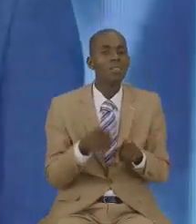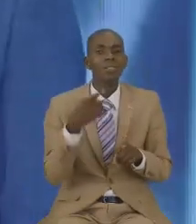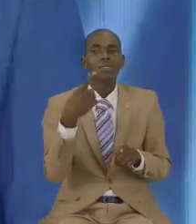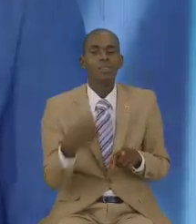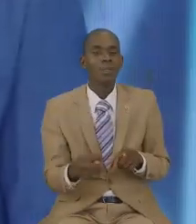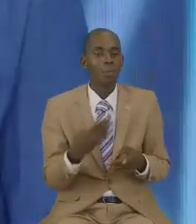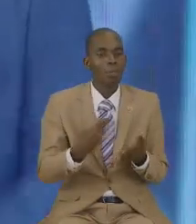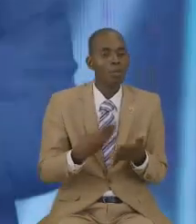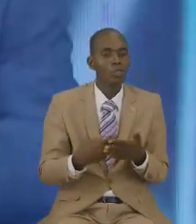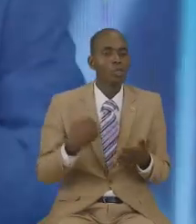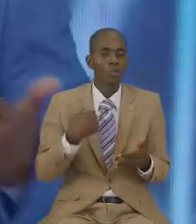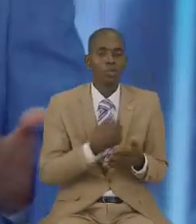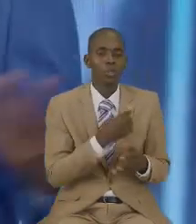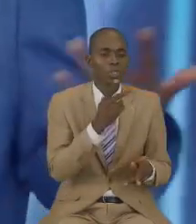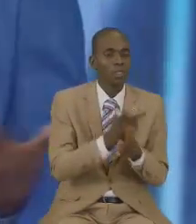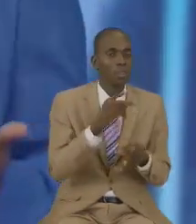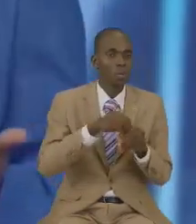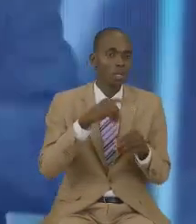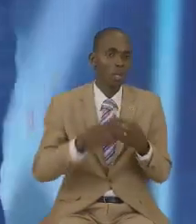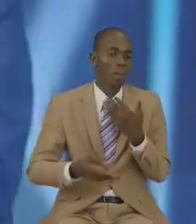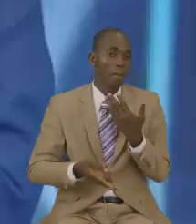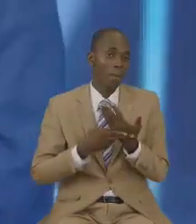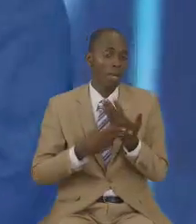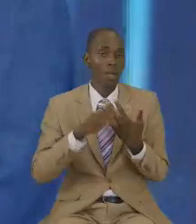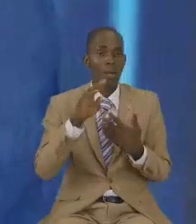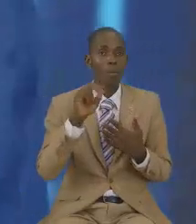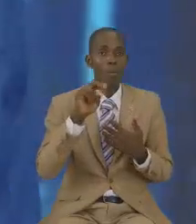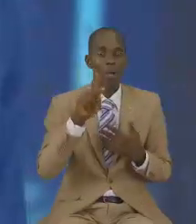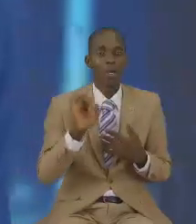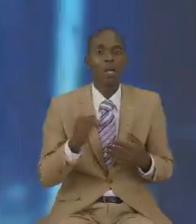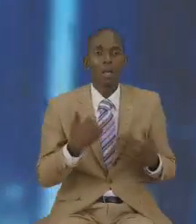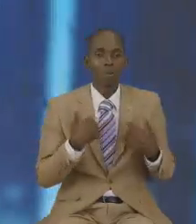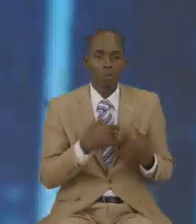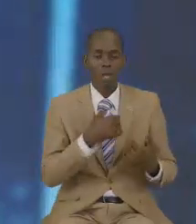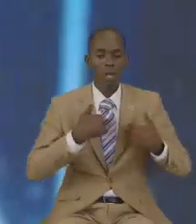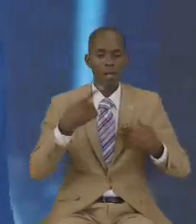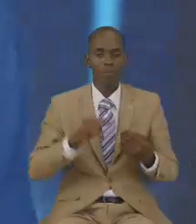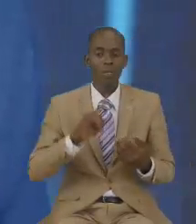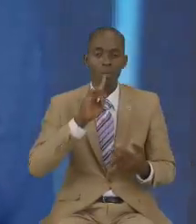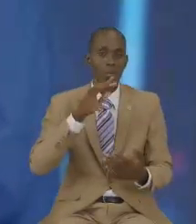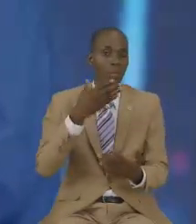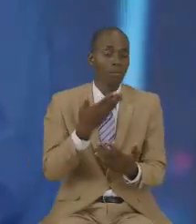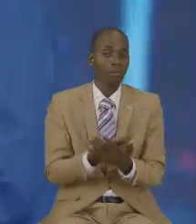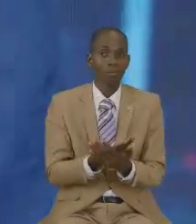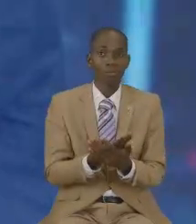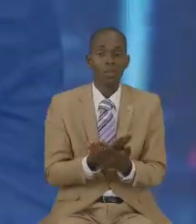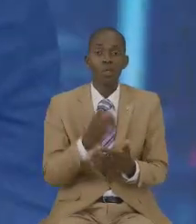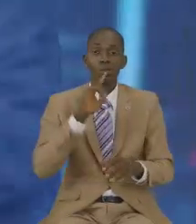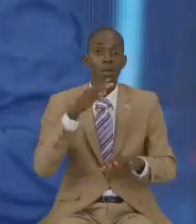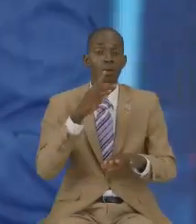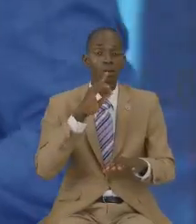the bank. And then you have the teller in your hand, and you want to withdraw what you